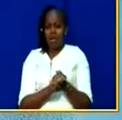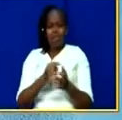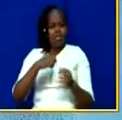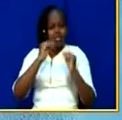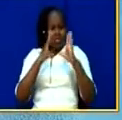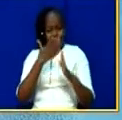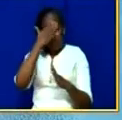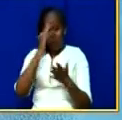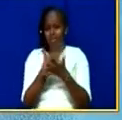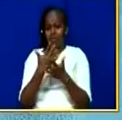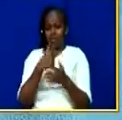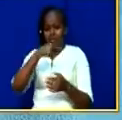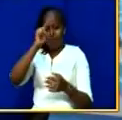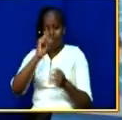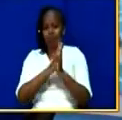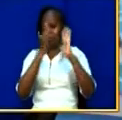clap for me.